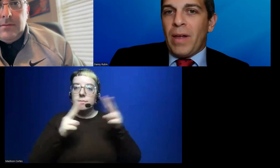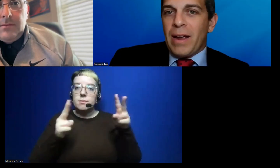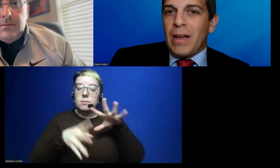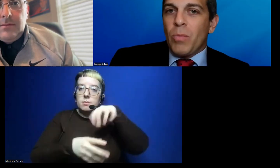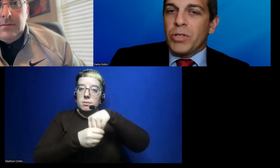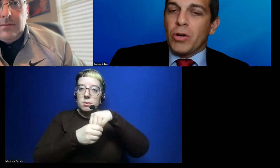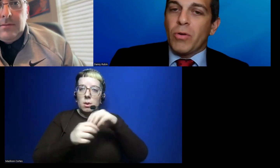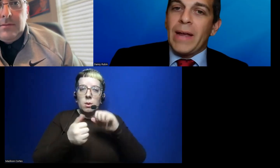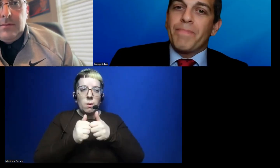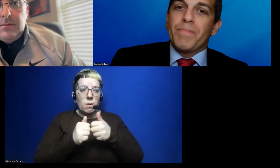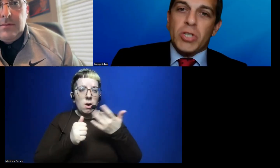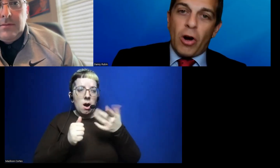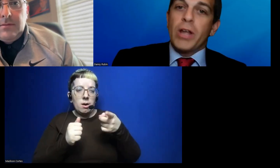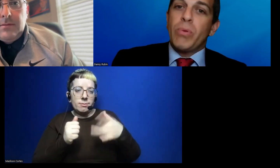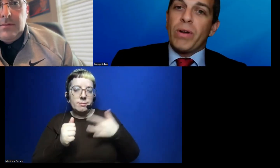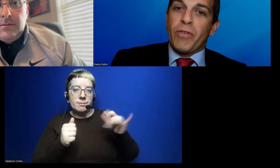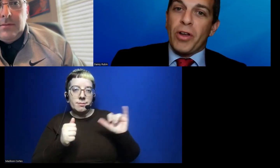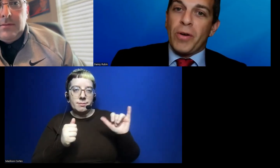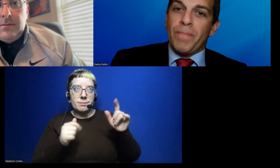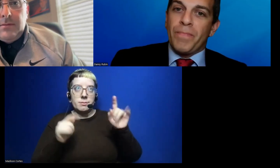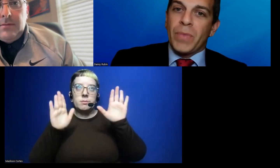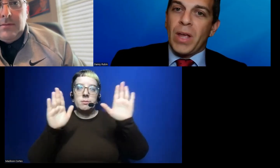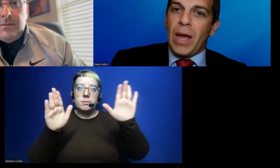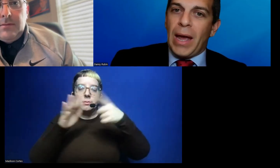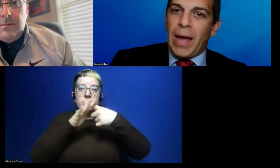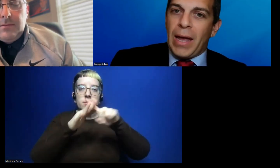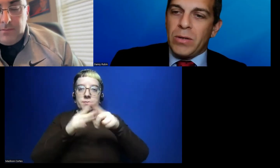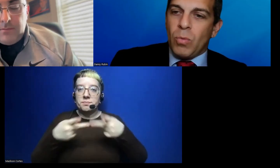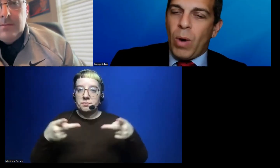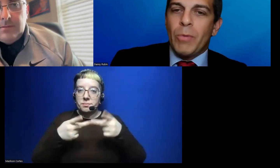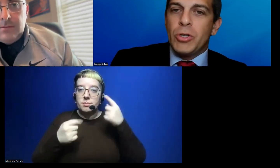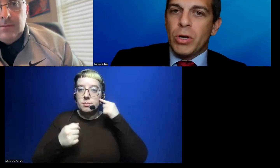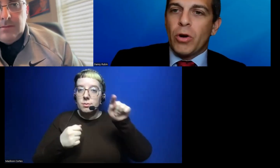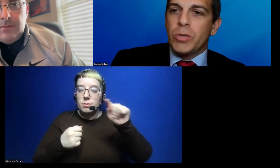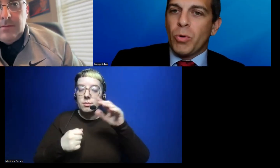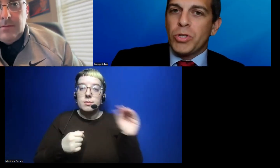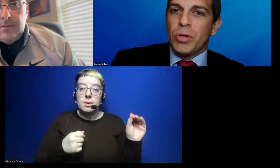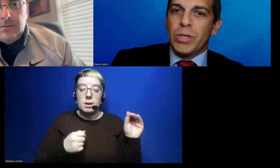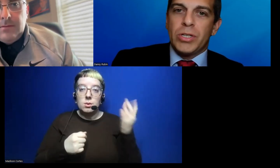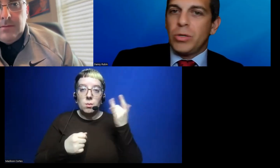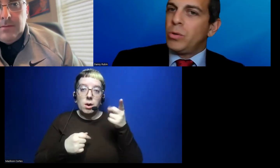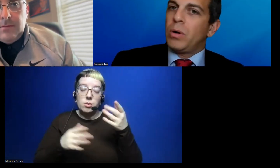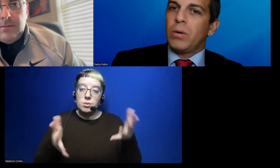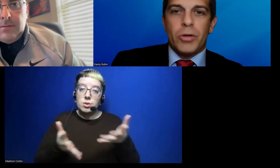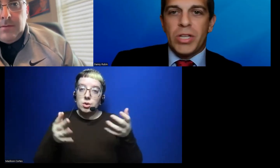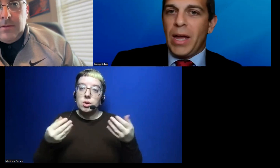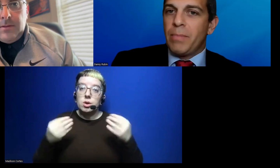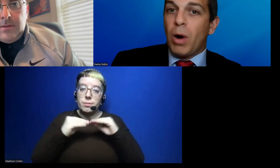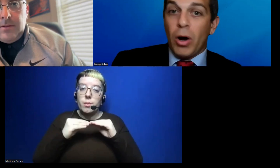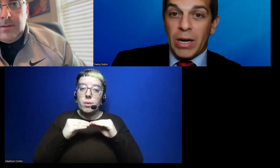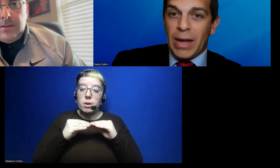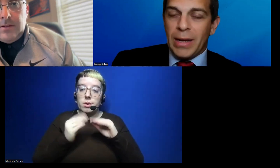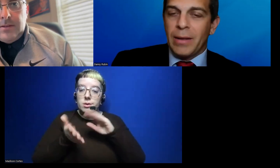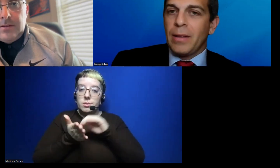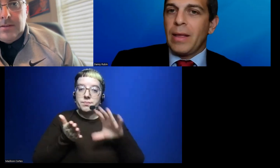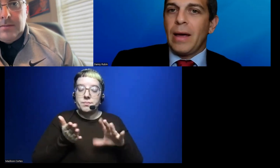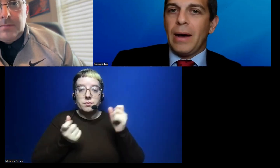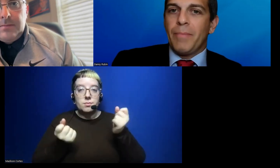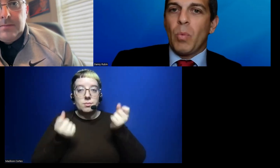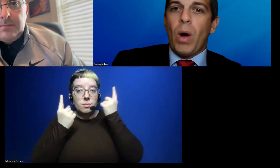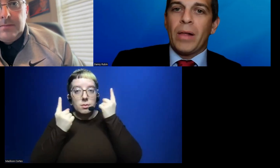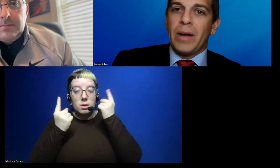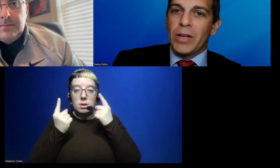do you feel like it was a great starting point for you? And why would you encourage more students to understand